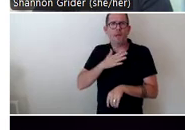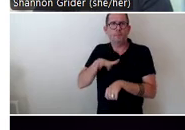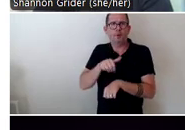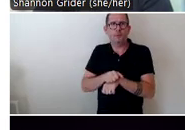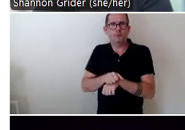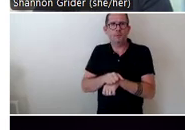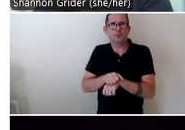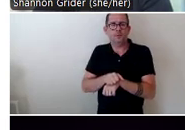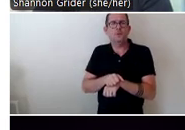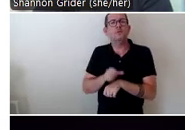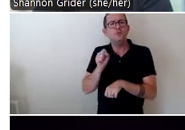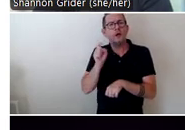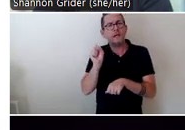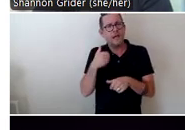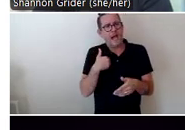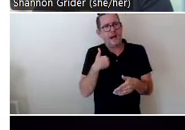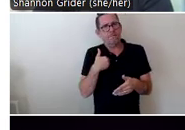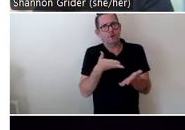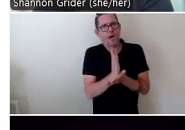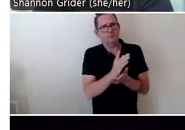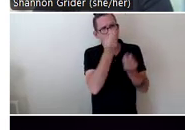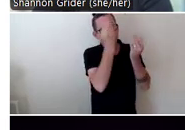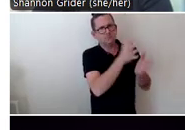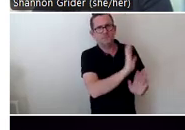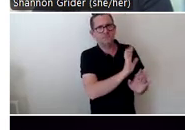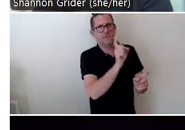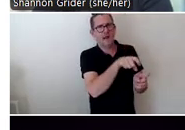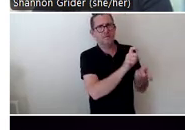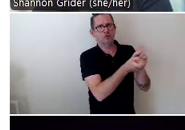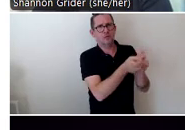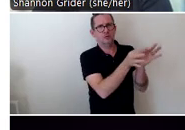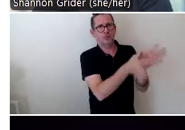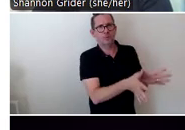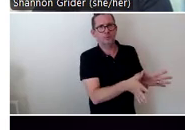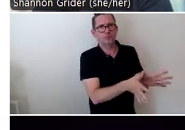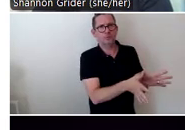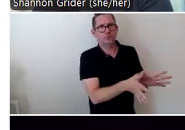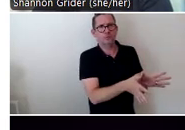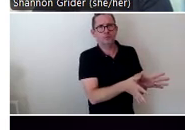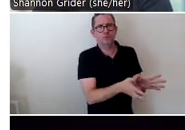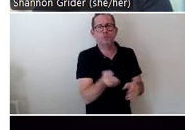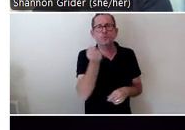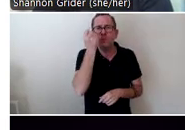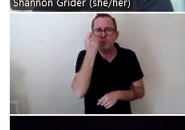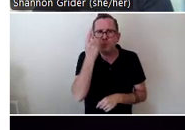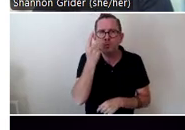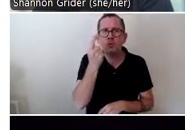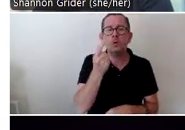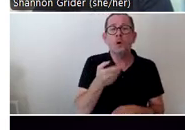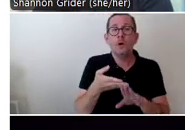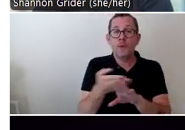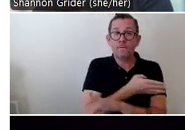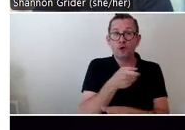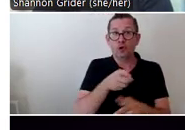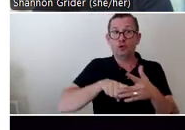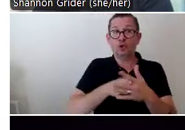that they're going to send and I'm like, yeah, this individual, I worked with them before and we've had an issue, or there's a conflict of interest. I have the right